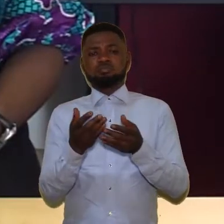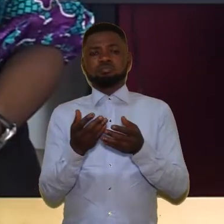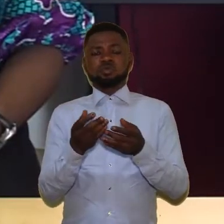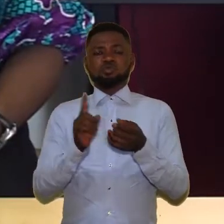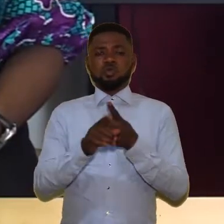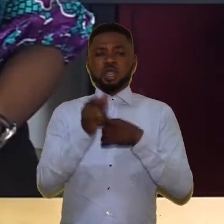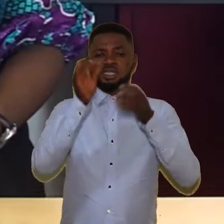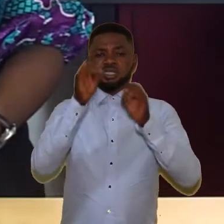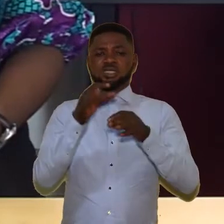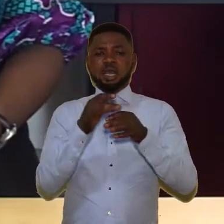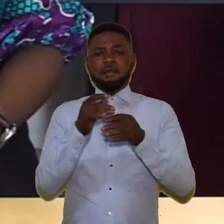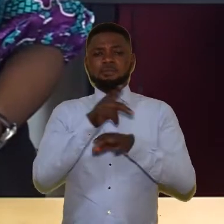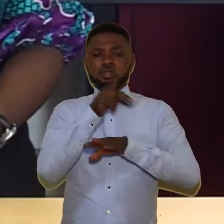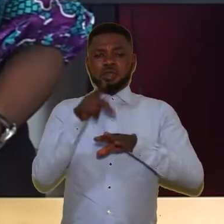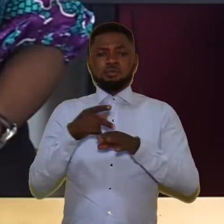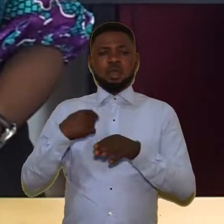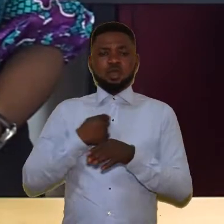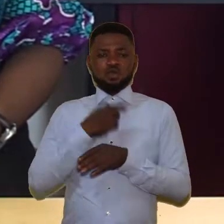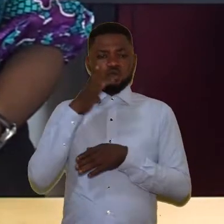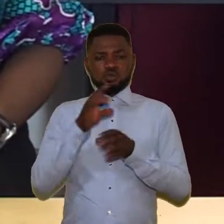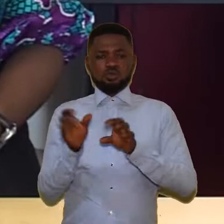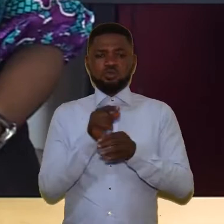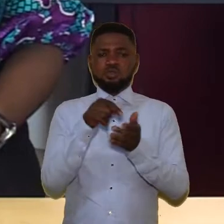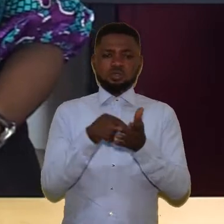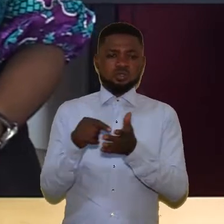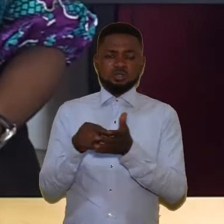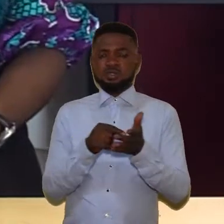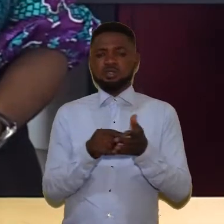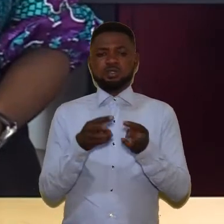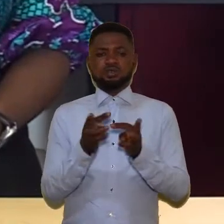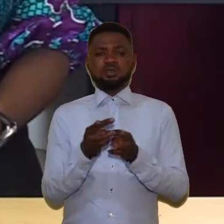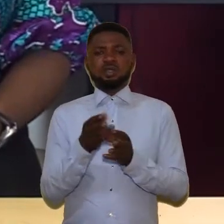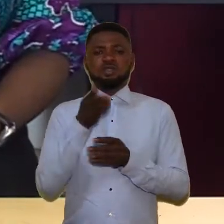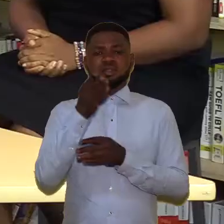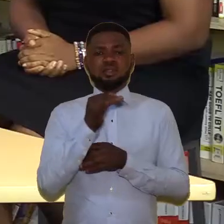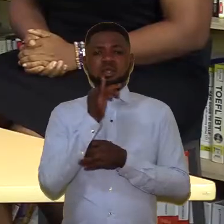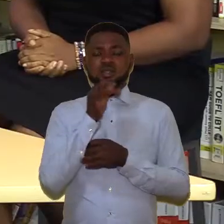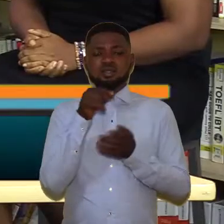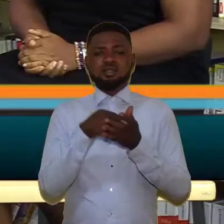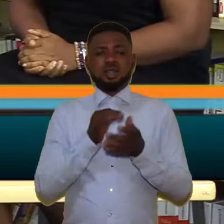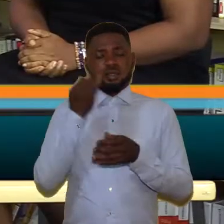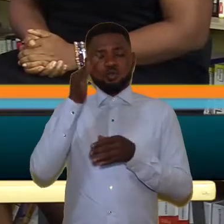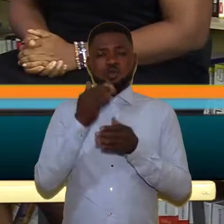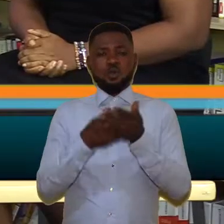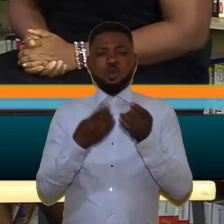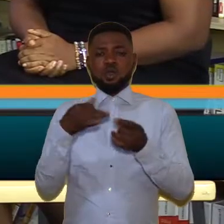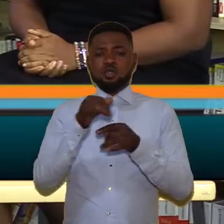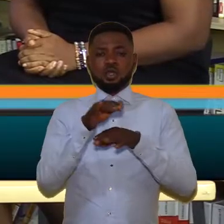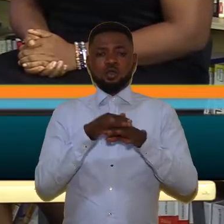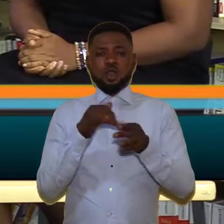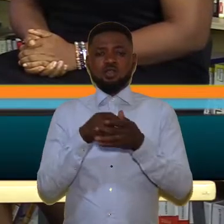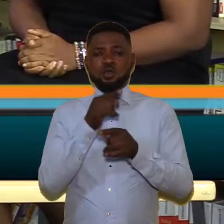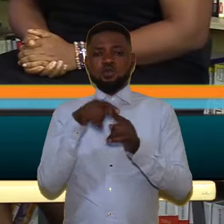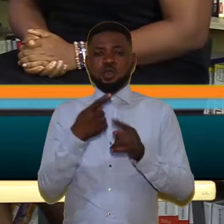the teachers and principal. I think we should do this way. I think we should do this too. There's this, I don't know what they call it, where